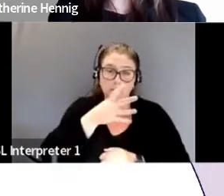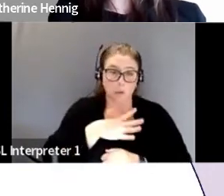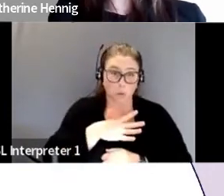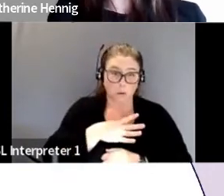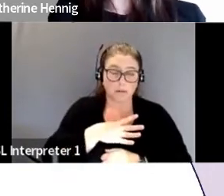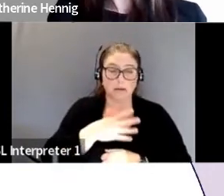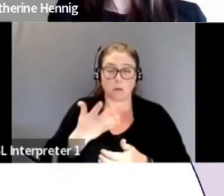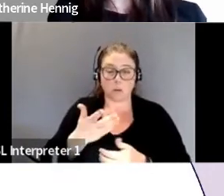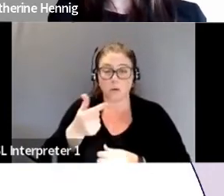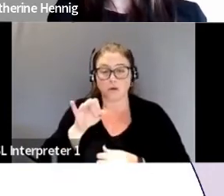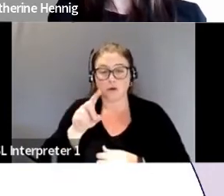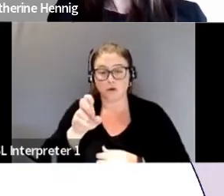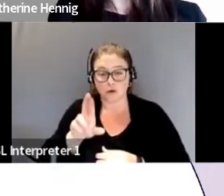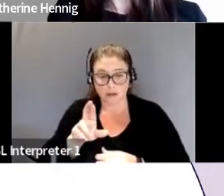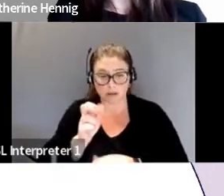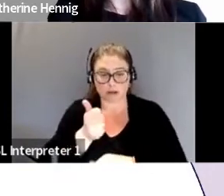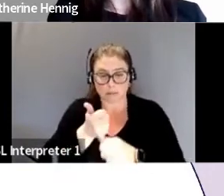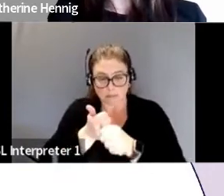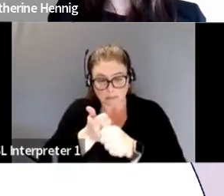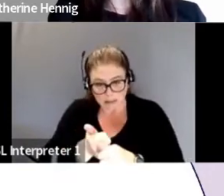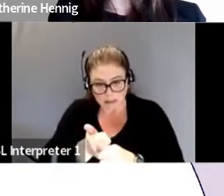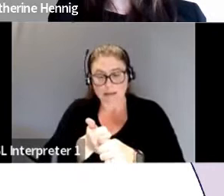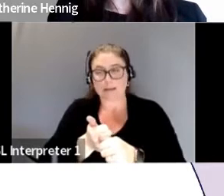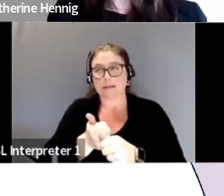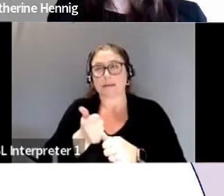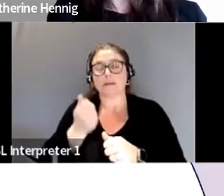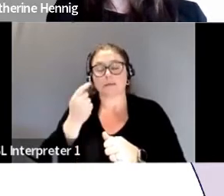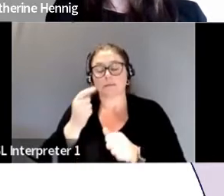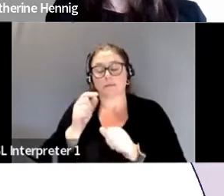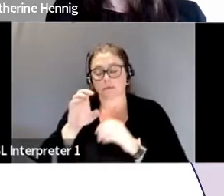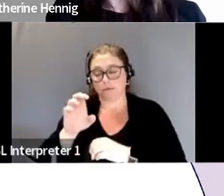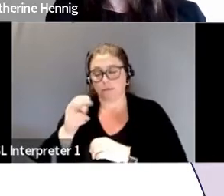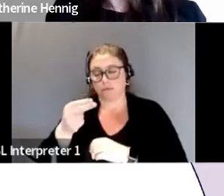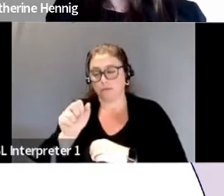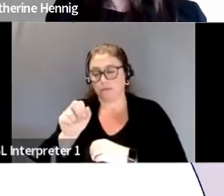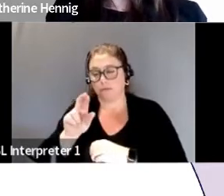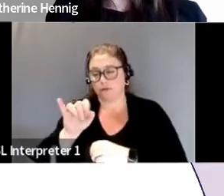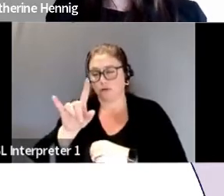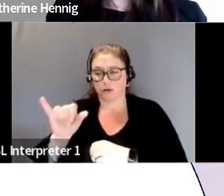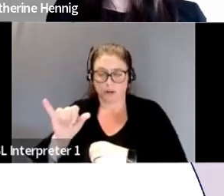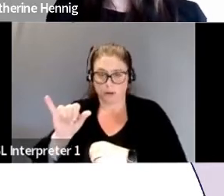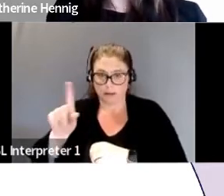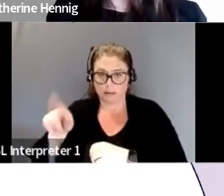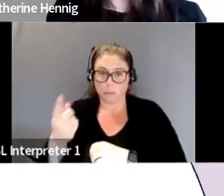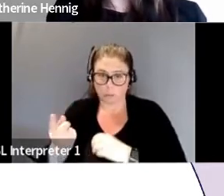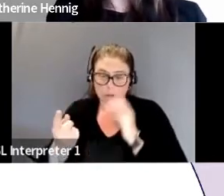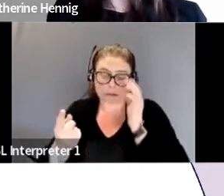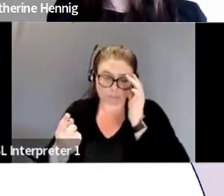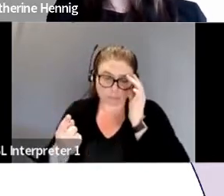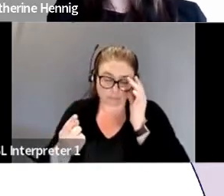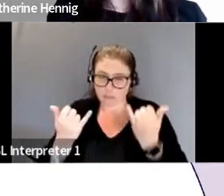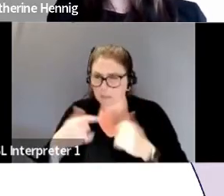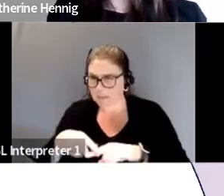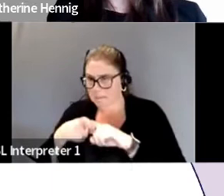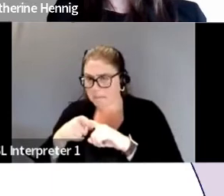organization that is a registered charity. So it is for charities only. Perfect. And I'll just stop here to see